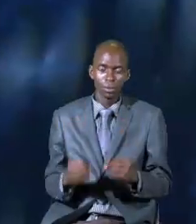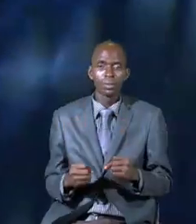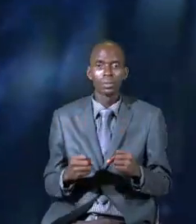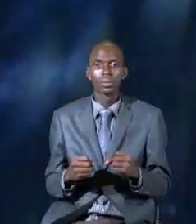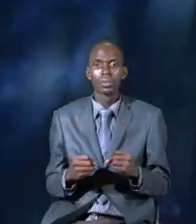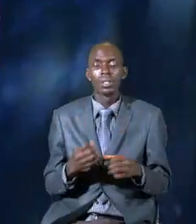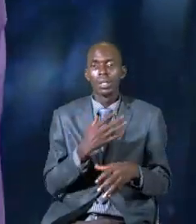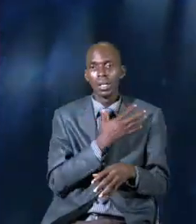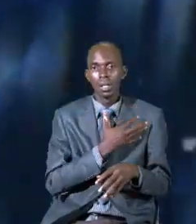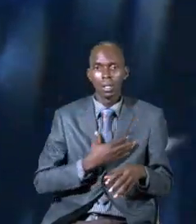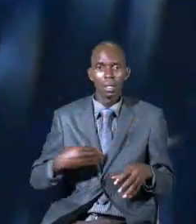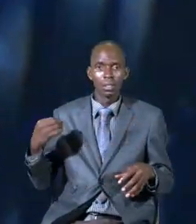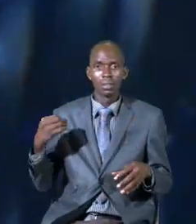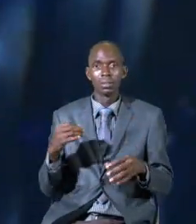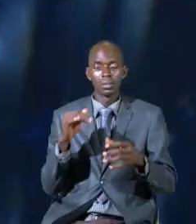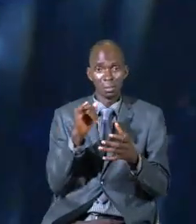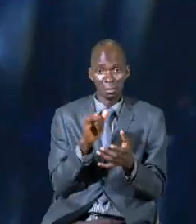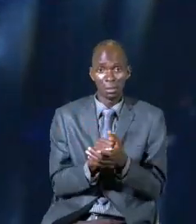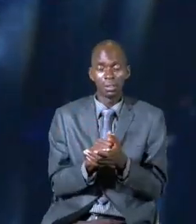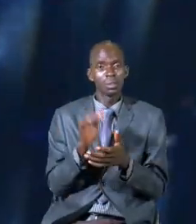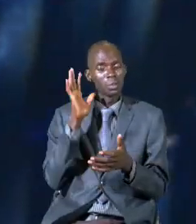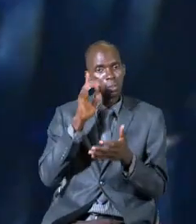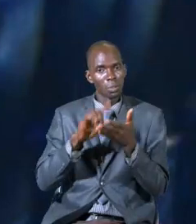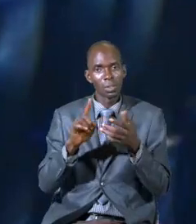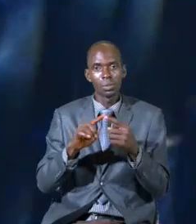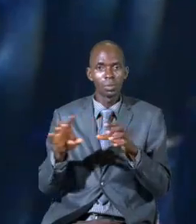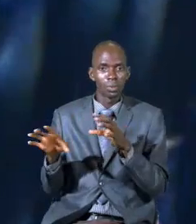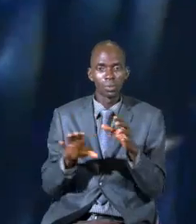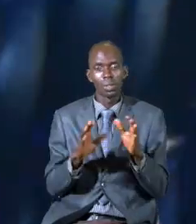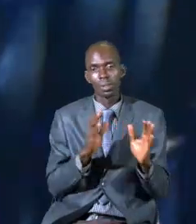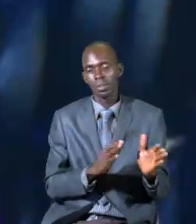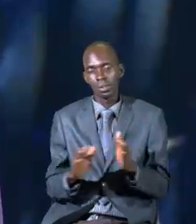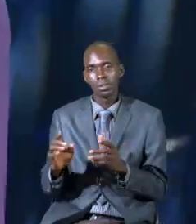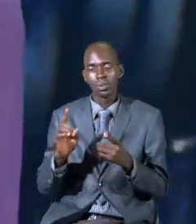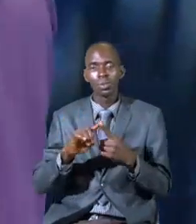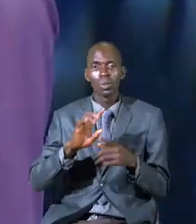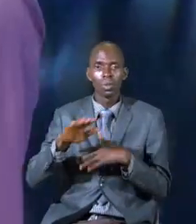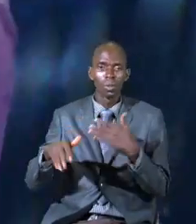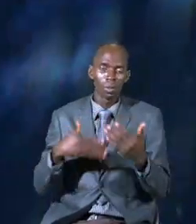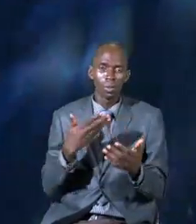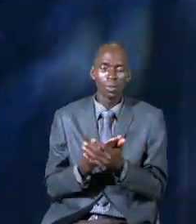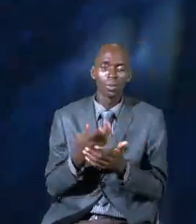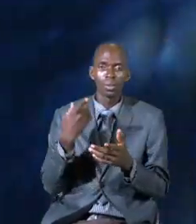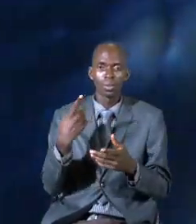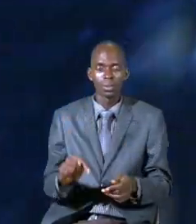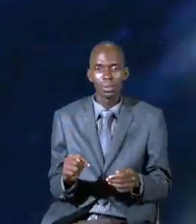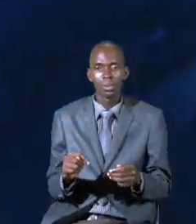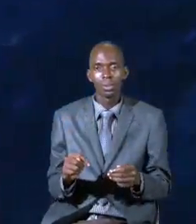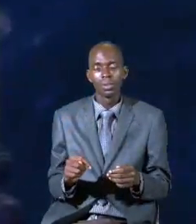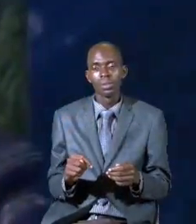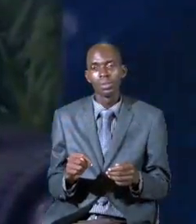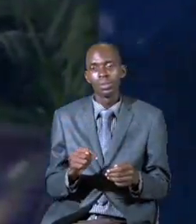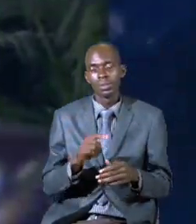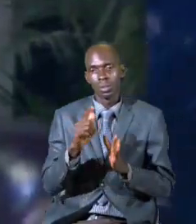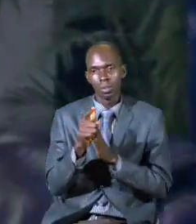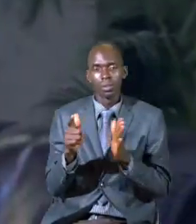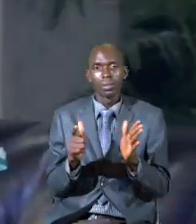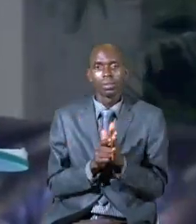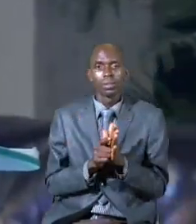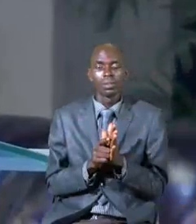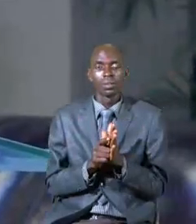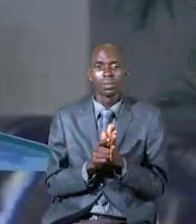do according to all the law. According to all the law. According to all